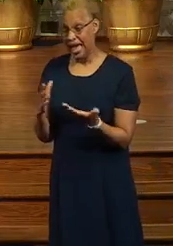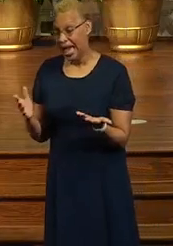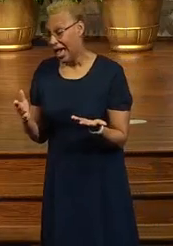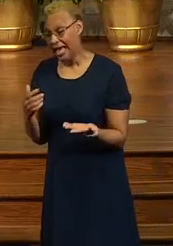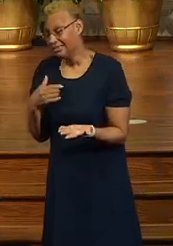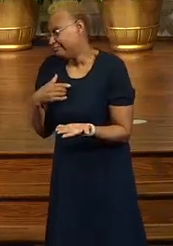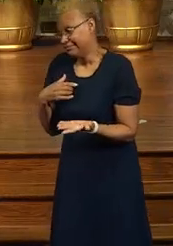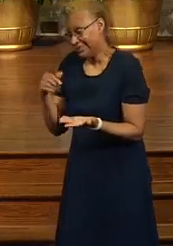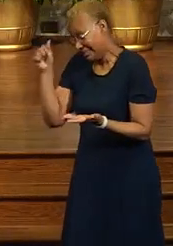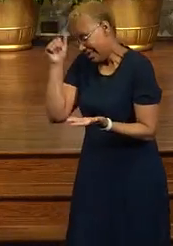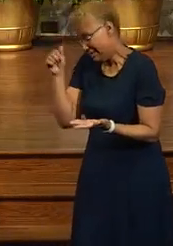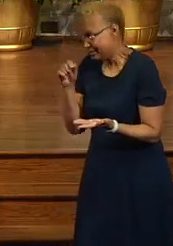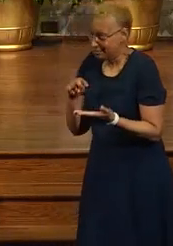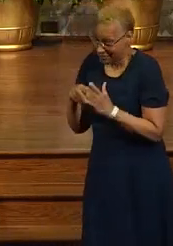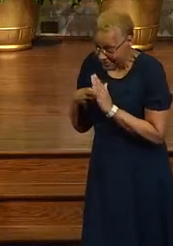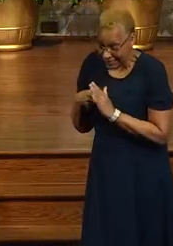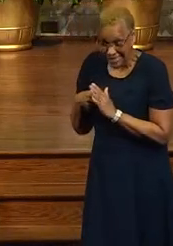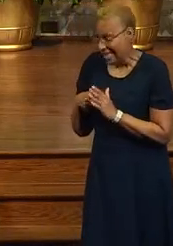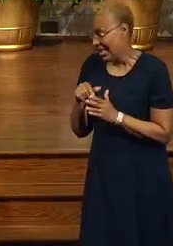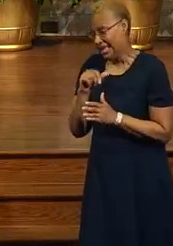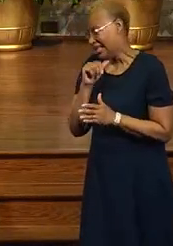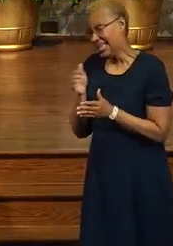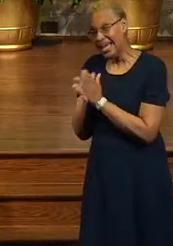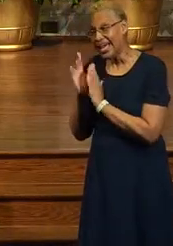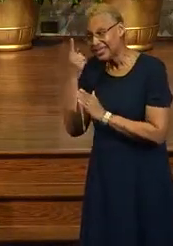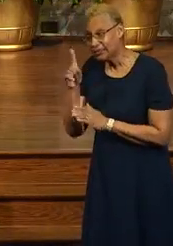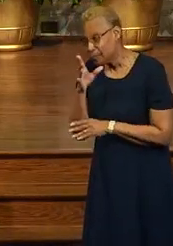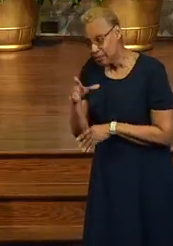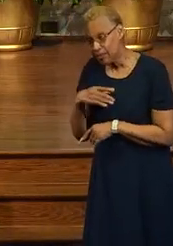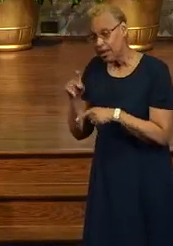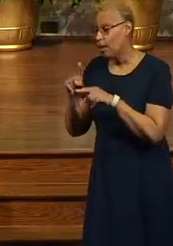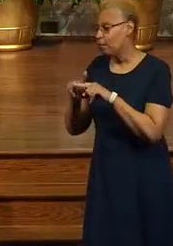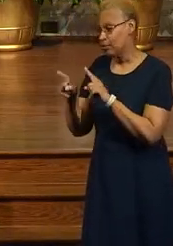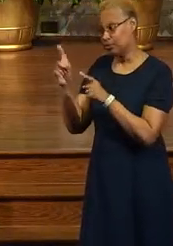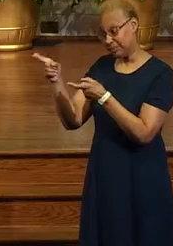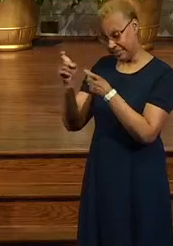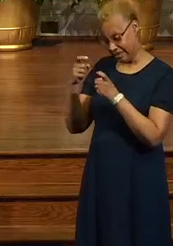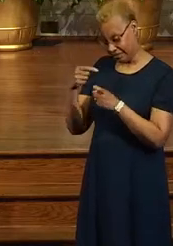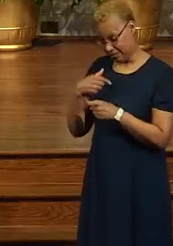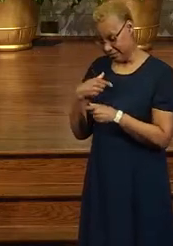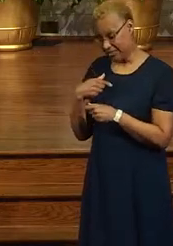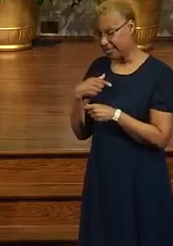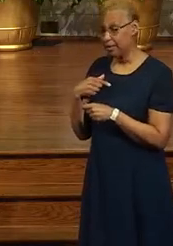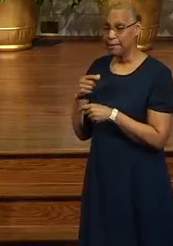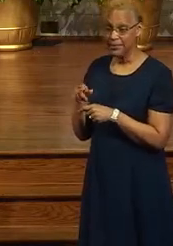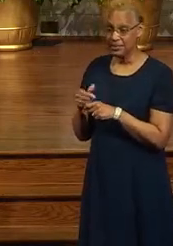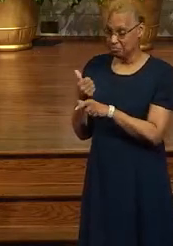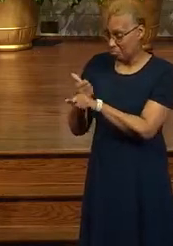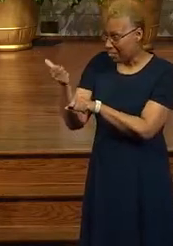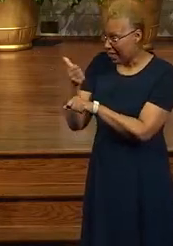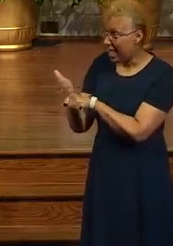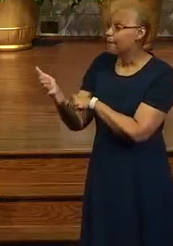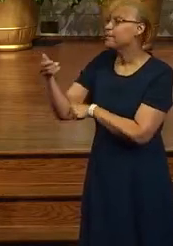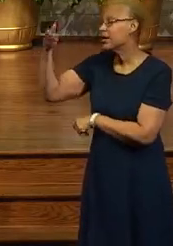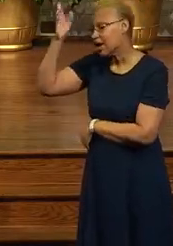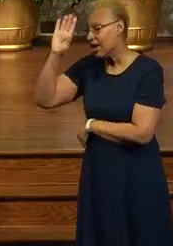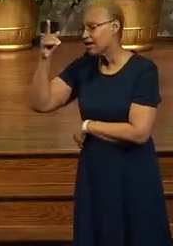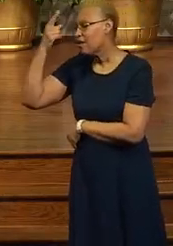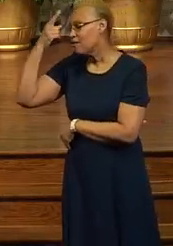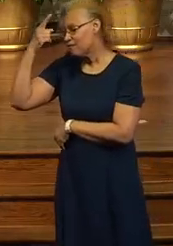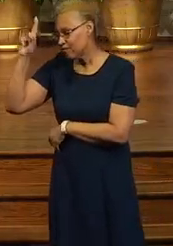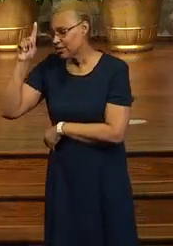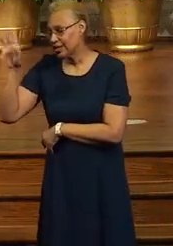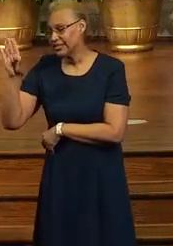her. But you gave it to me. He began to blame God for his